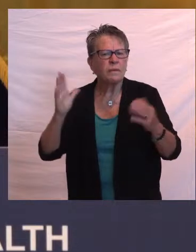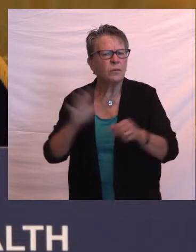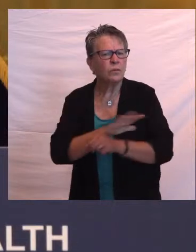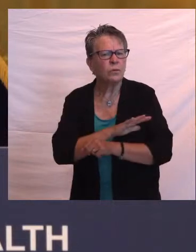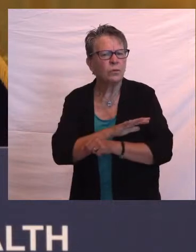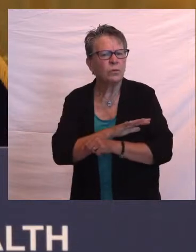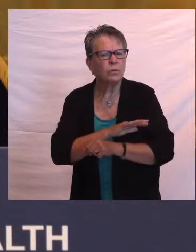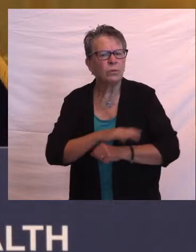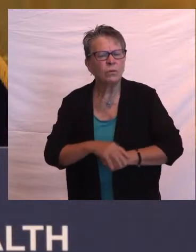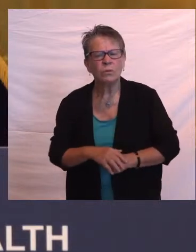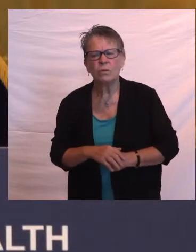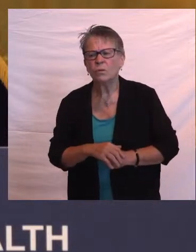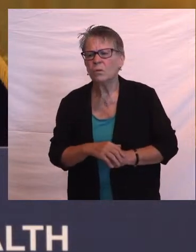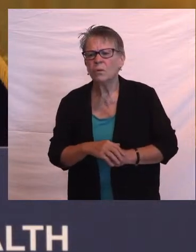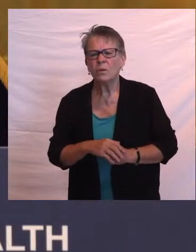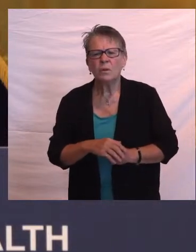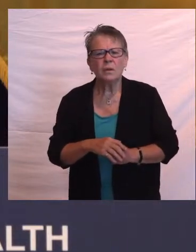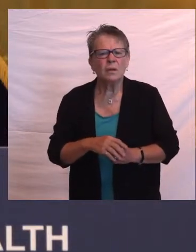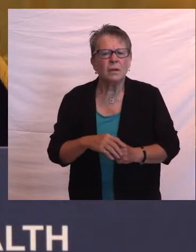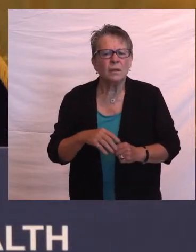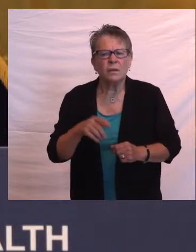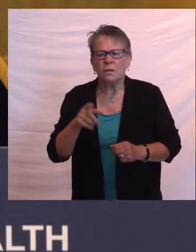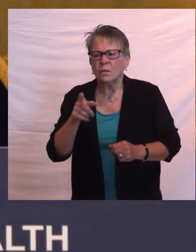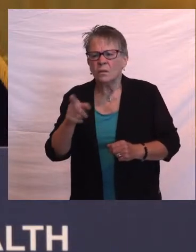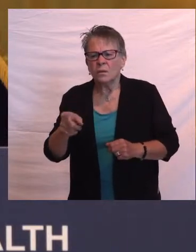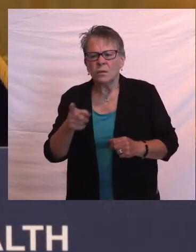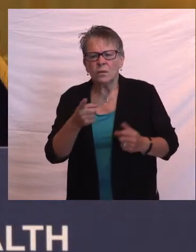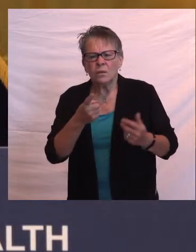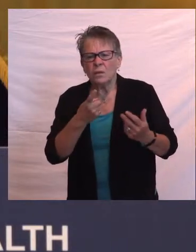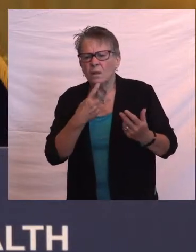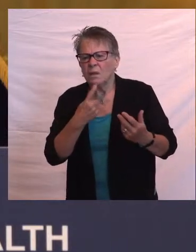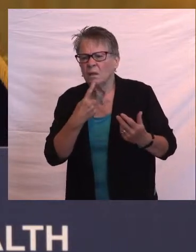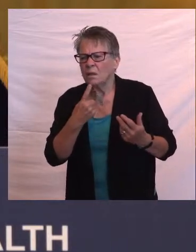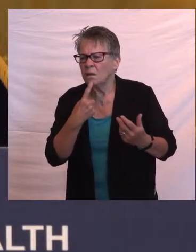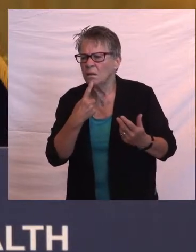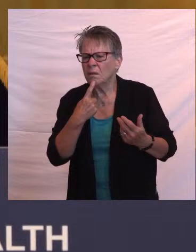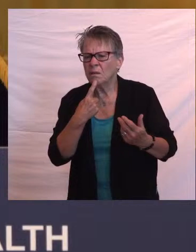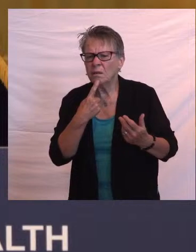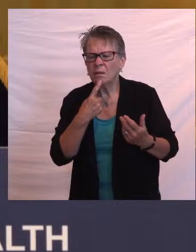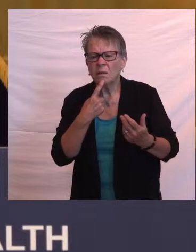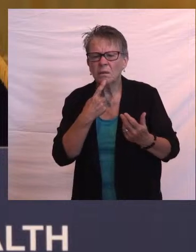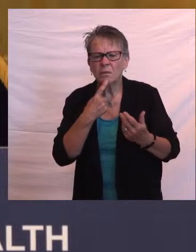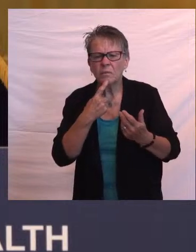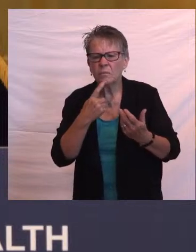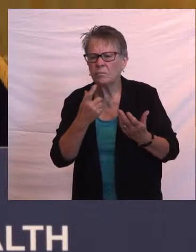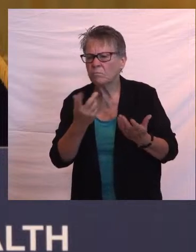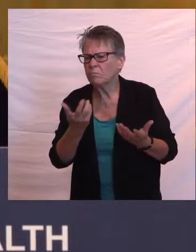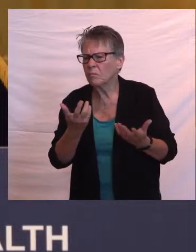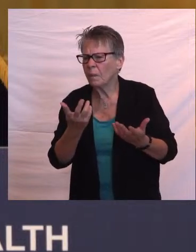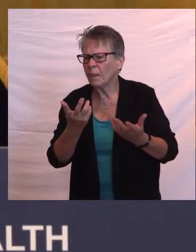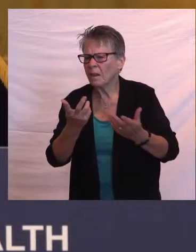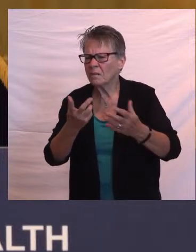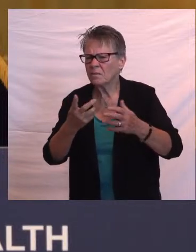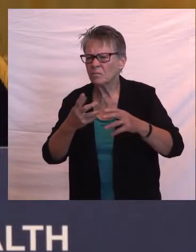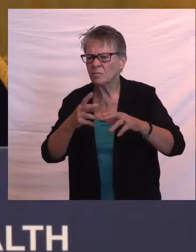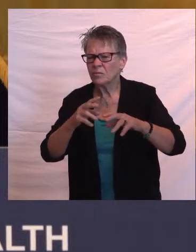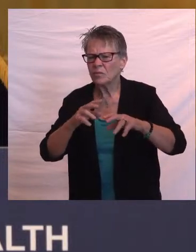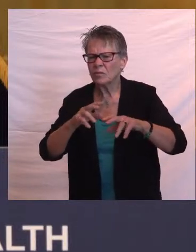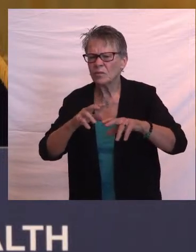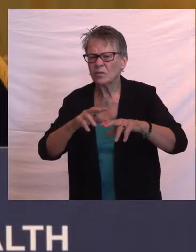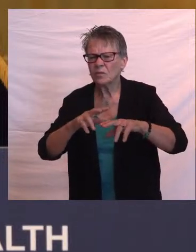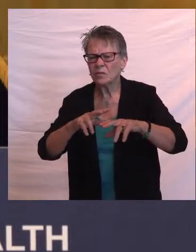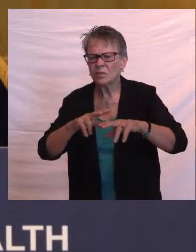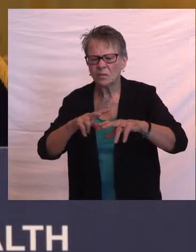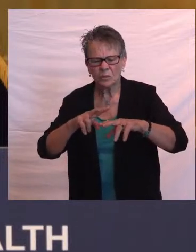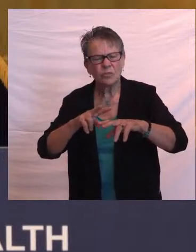lifting the SALT cap and also for the Democratic plans currently being discussed in Congress. Would you support